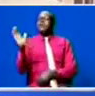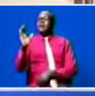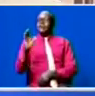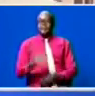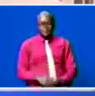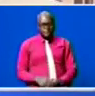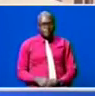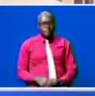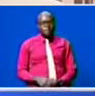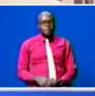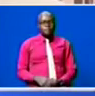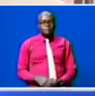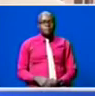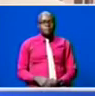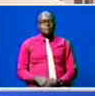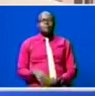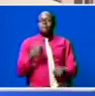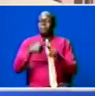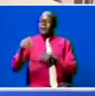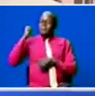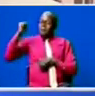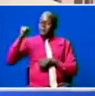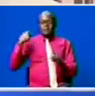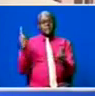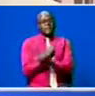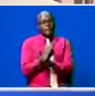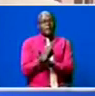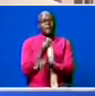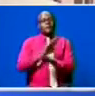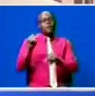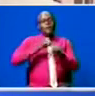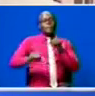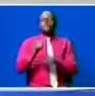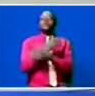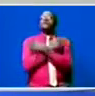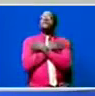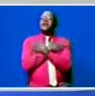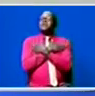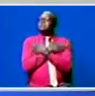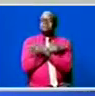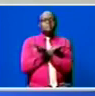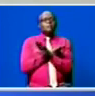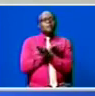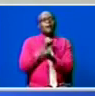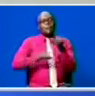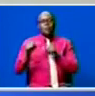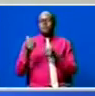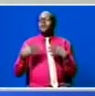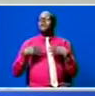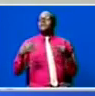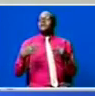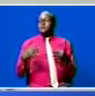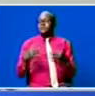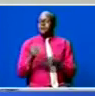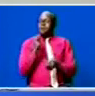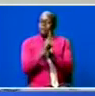Ruto. So the friendship, yes, has its own space, but politics is a different ballgame. It's not about friendship. It's about interest. Already, there is a 14-member committee